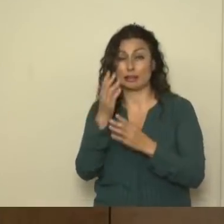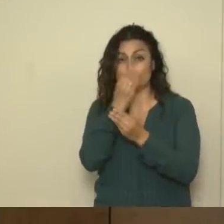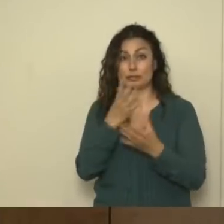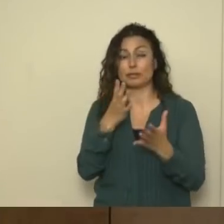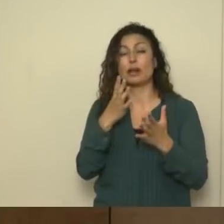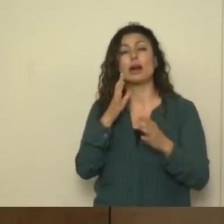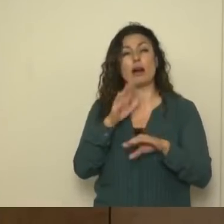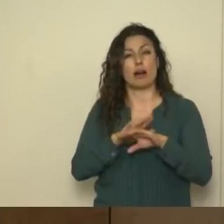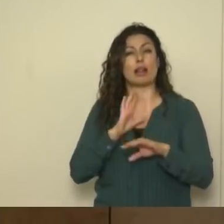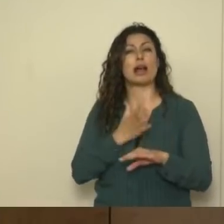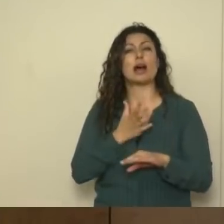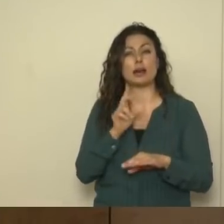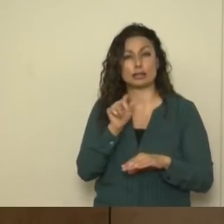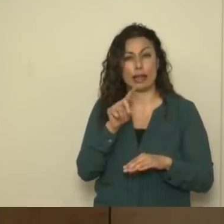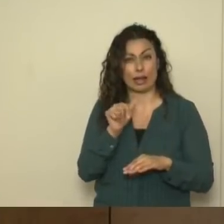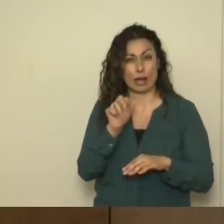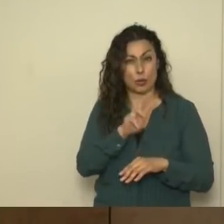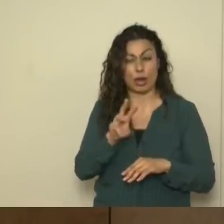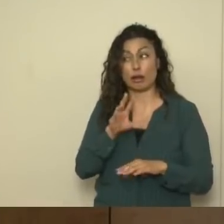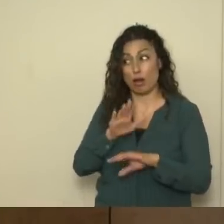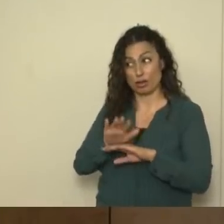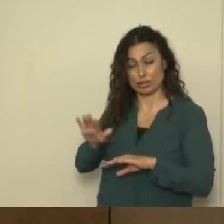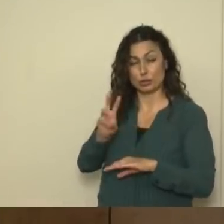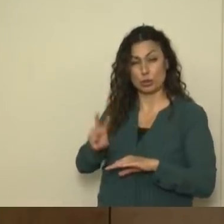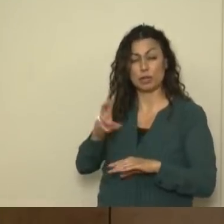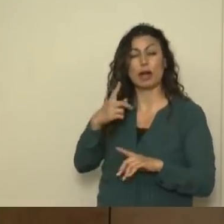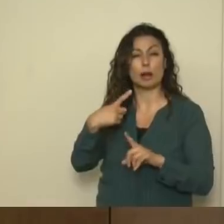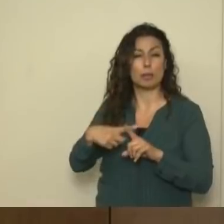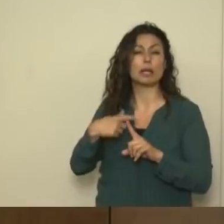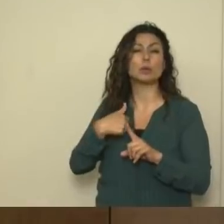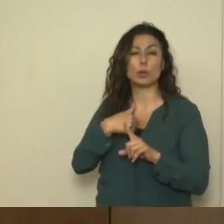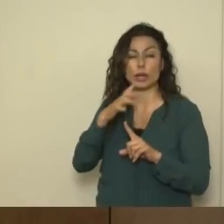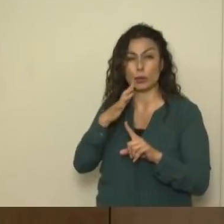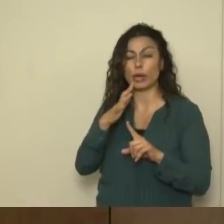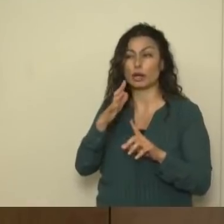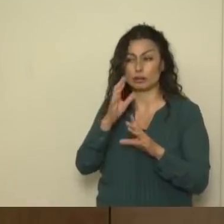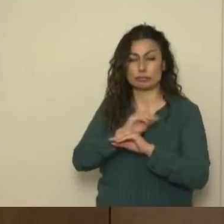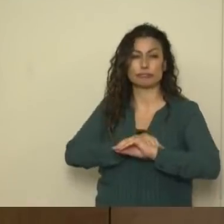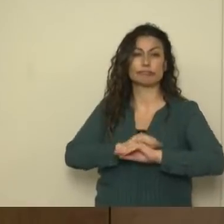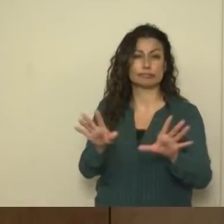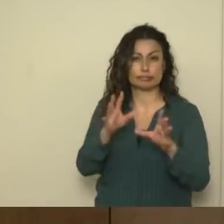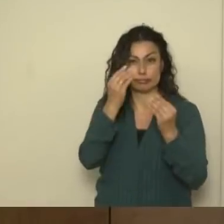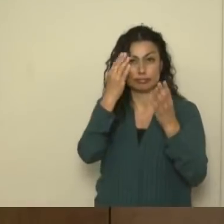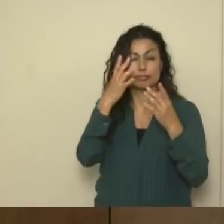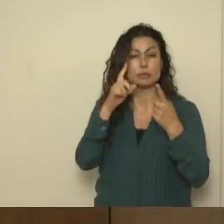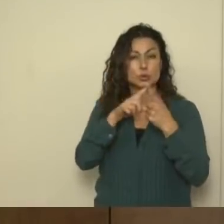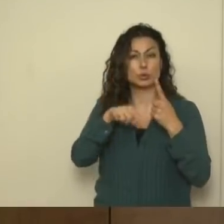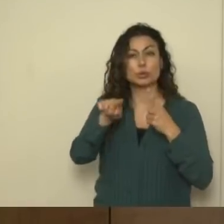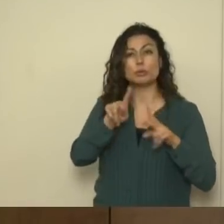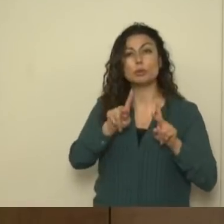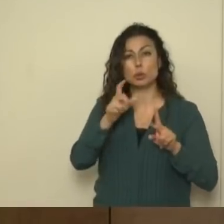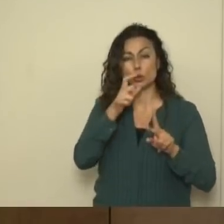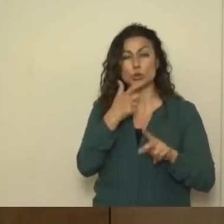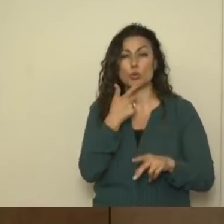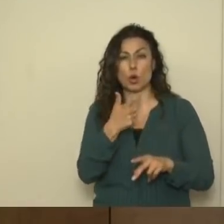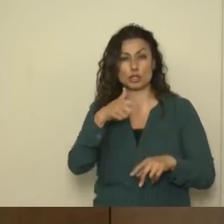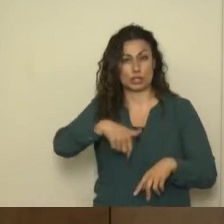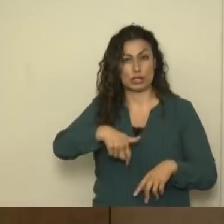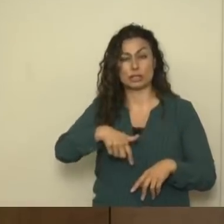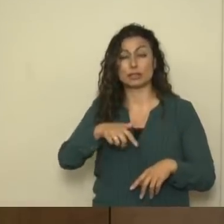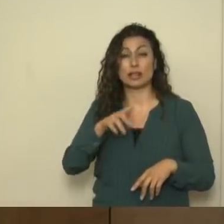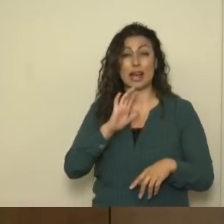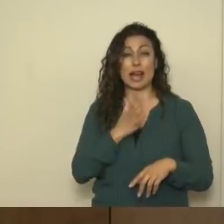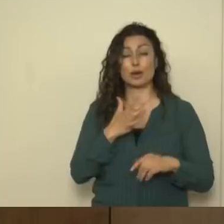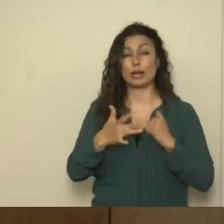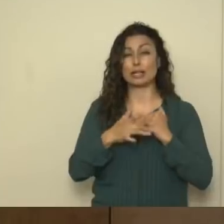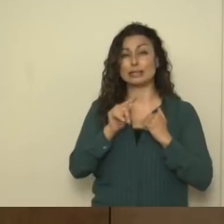all of our data websites. It's available on his website, and we'll also get it out to folks viewing. And this incredible tech team is